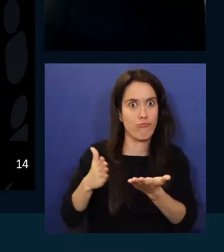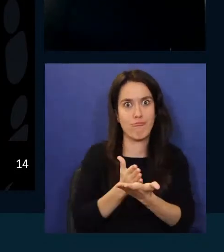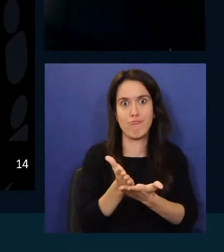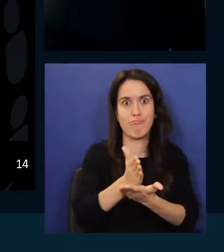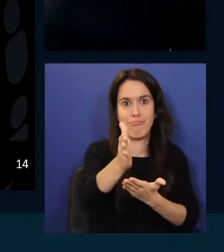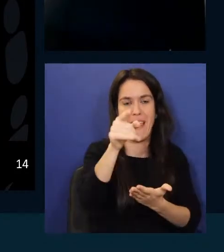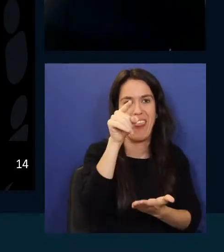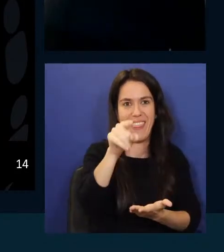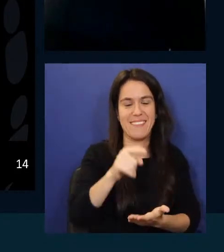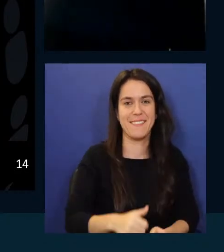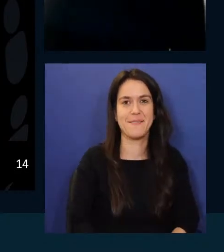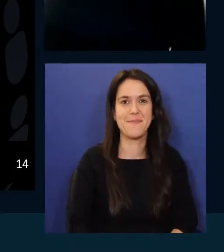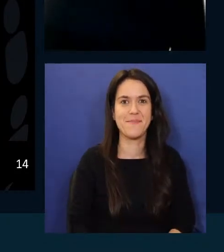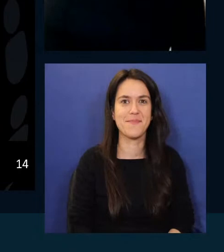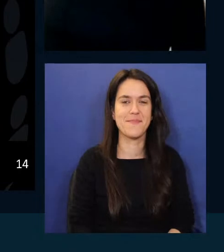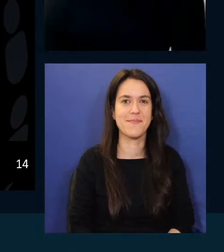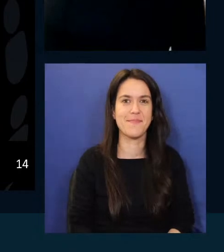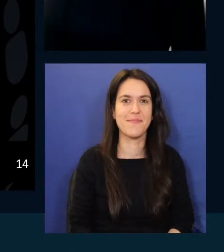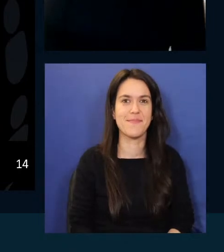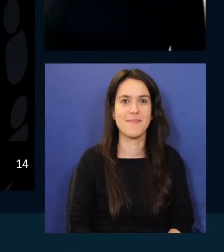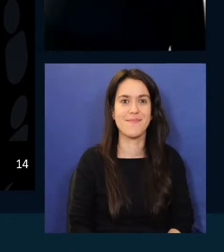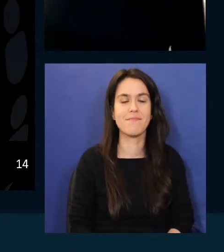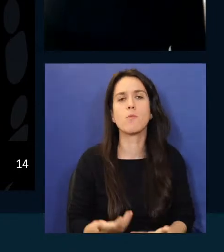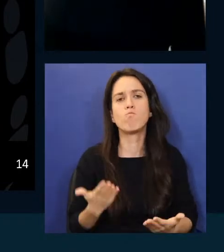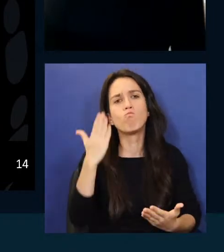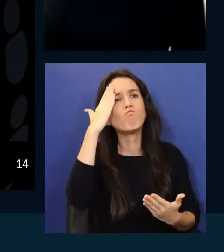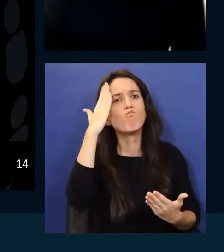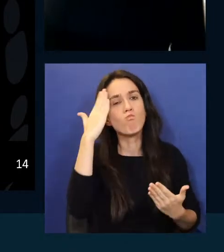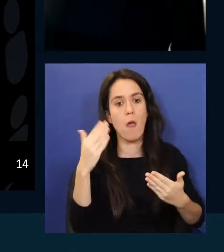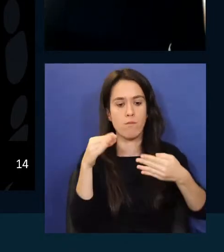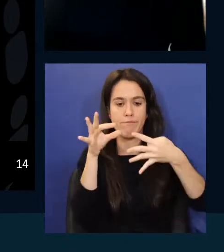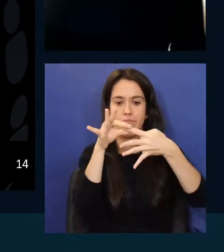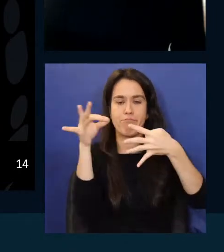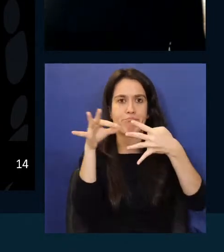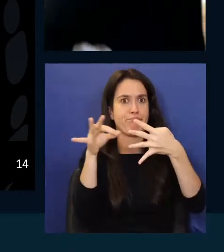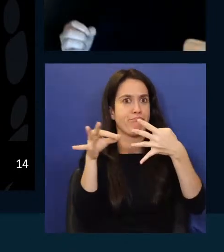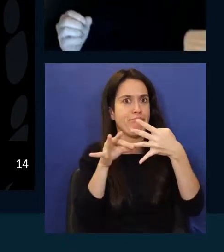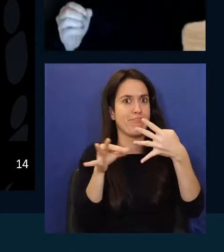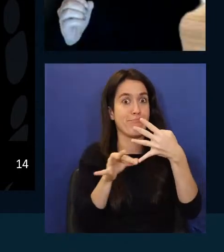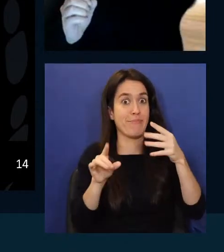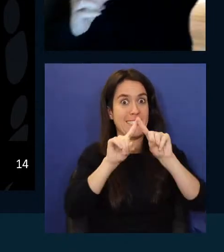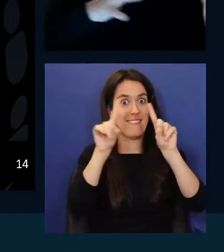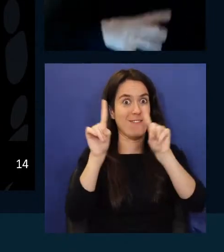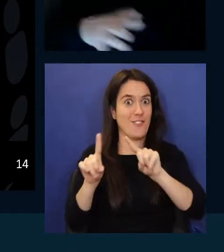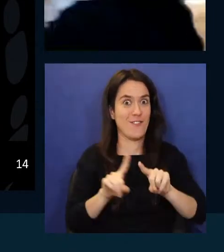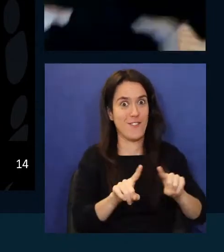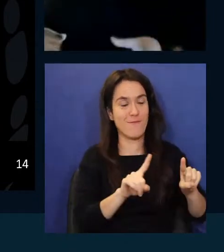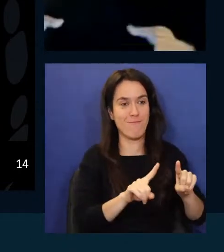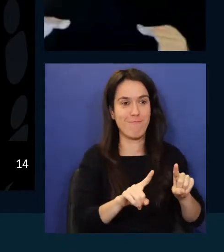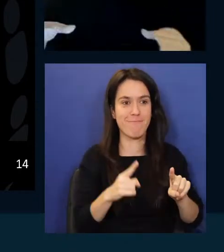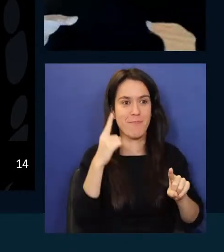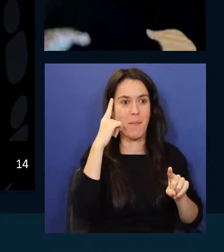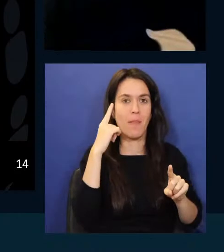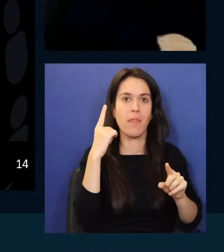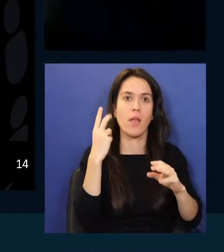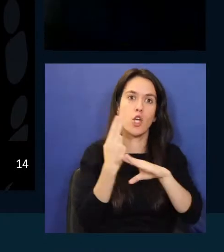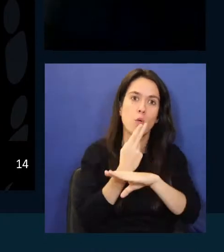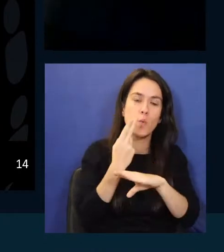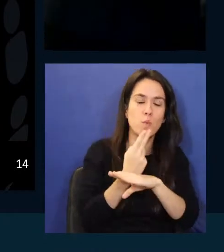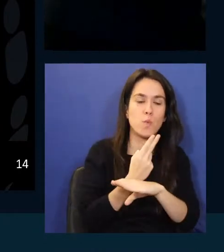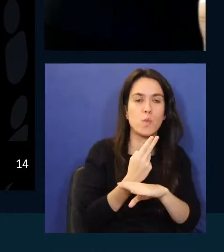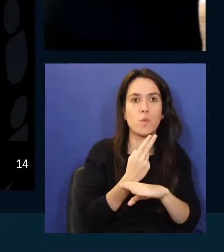But now at least you know the different options that are out there, both in terms of using Power BI